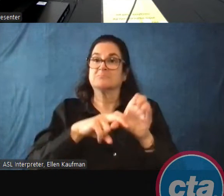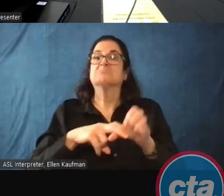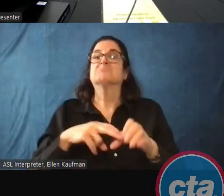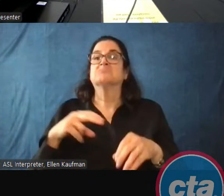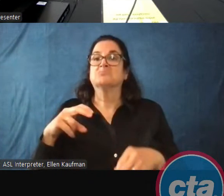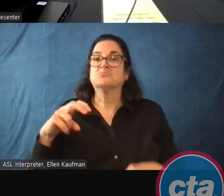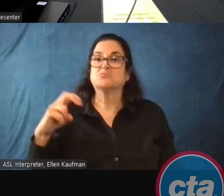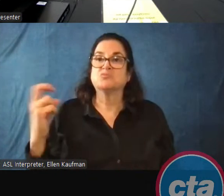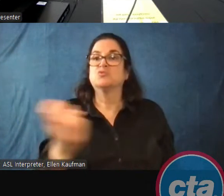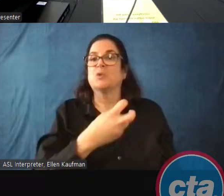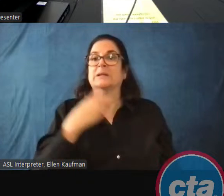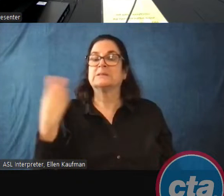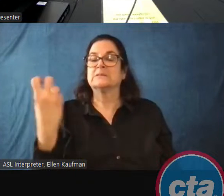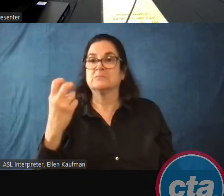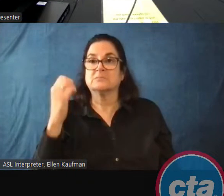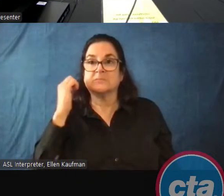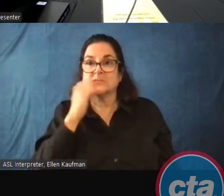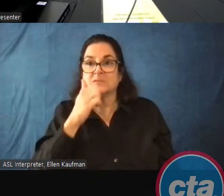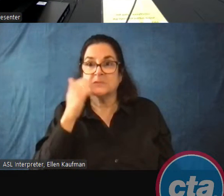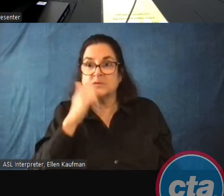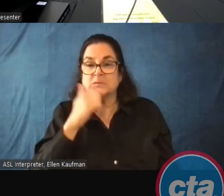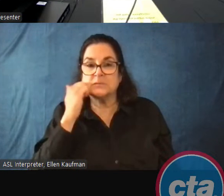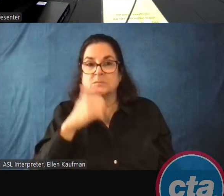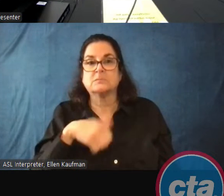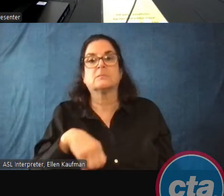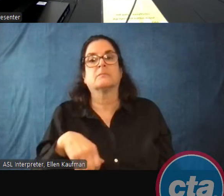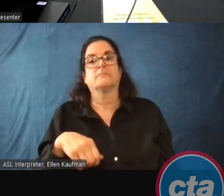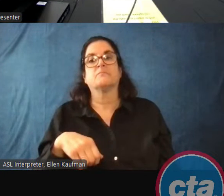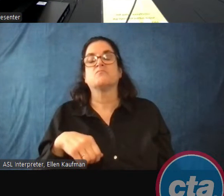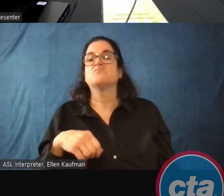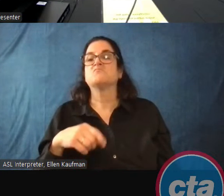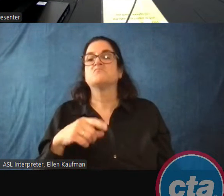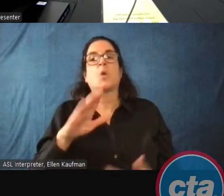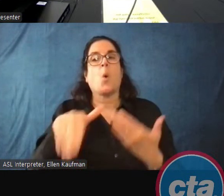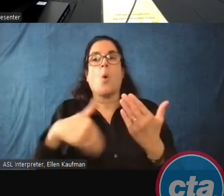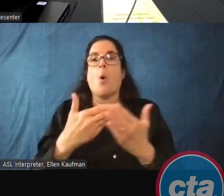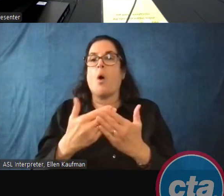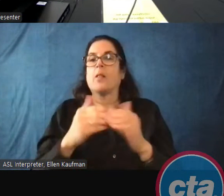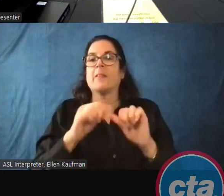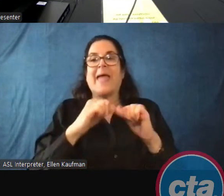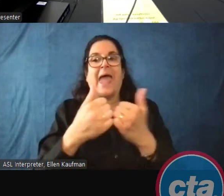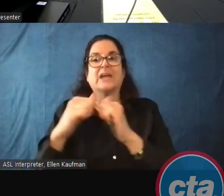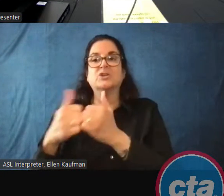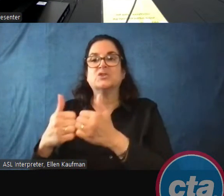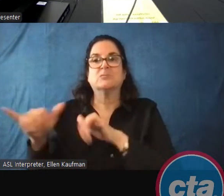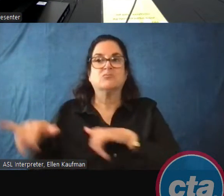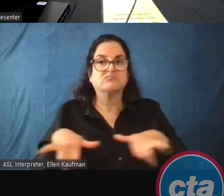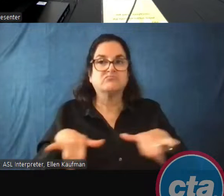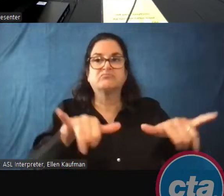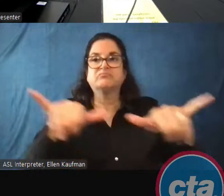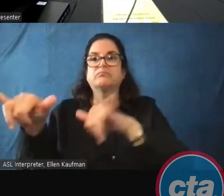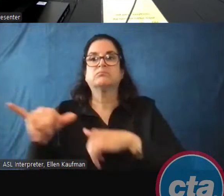and this is, consistent throughout all the agencies and throughout all the modes.